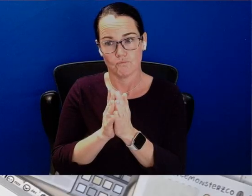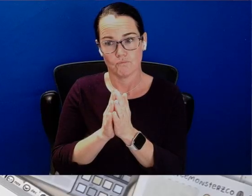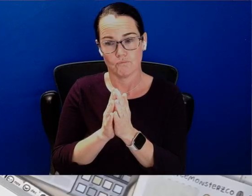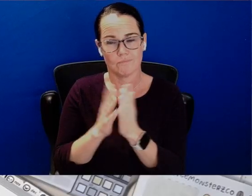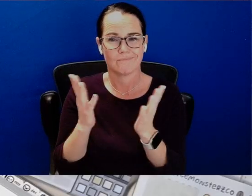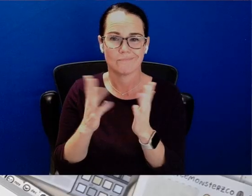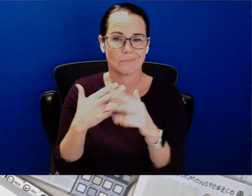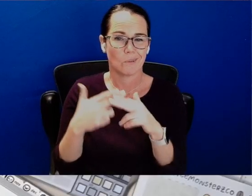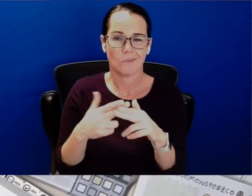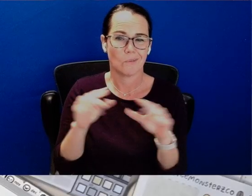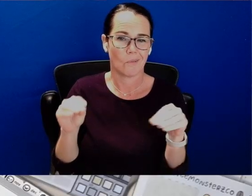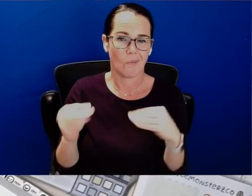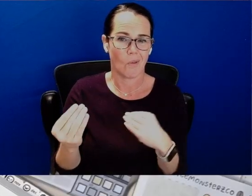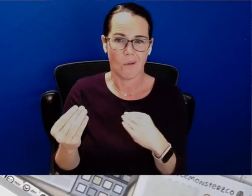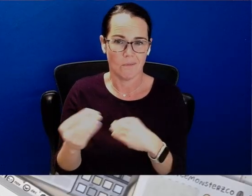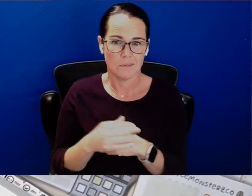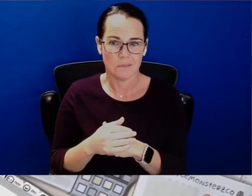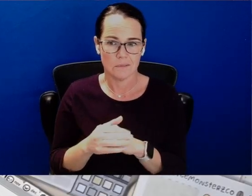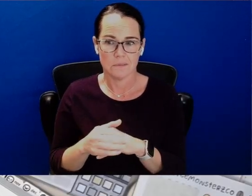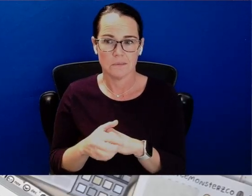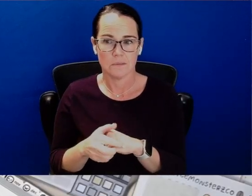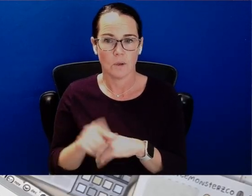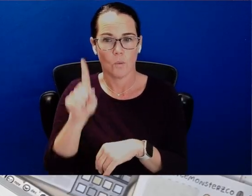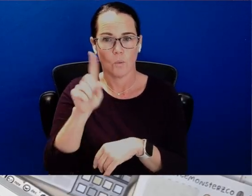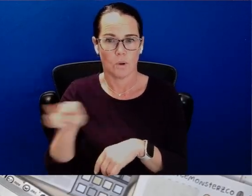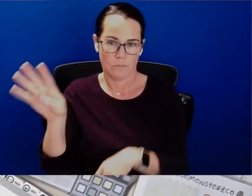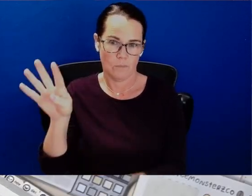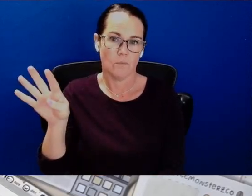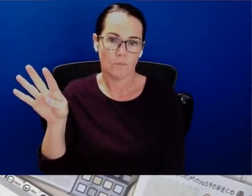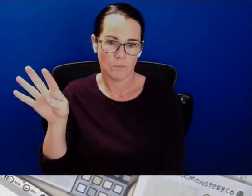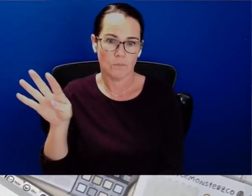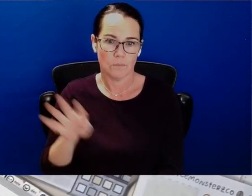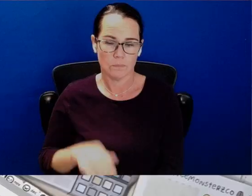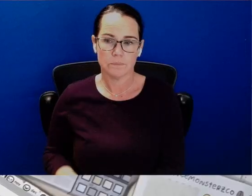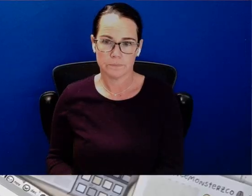We're going to call it office 1 to 4.